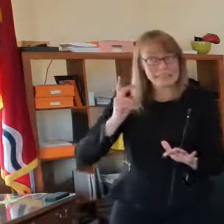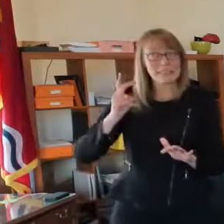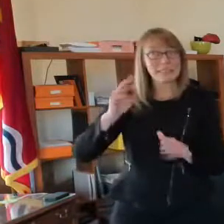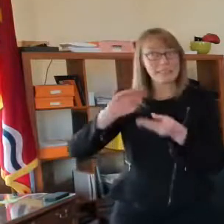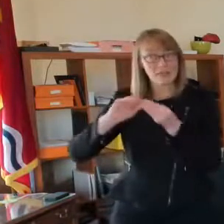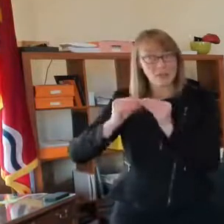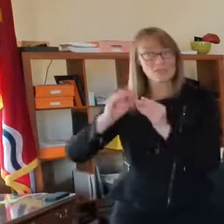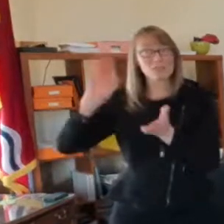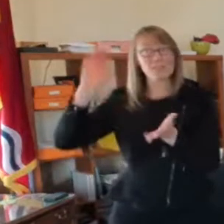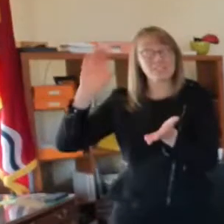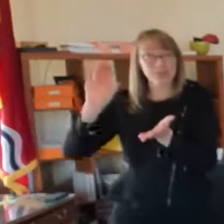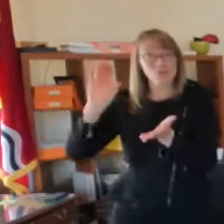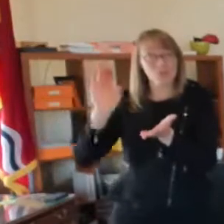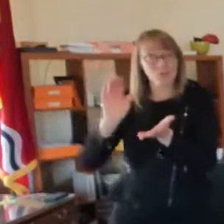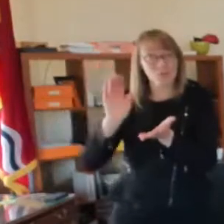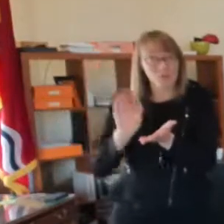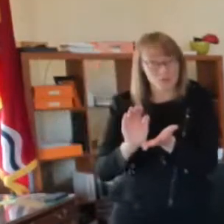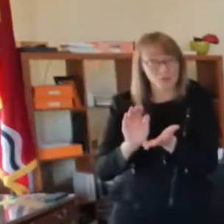progress.